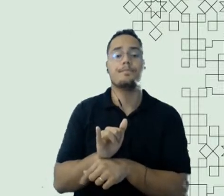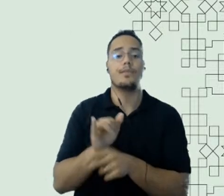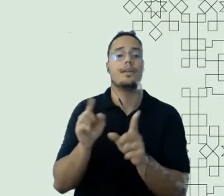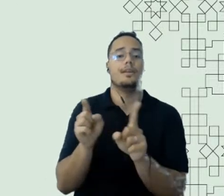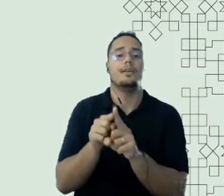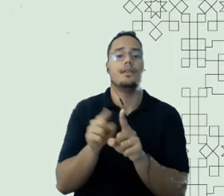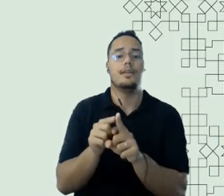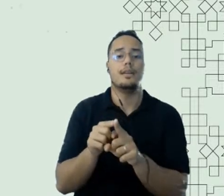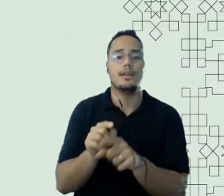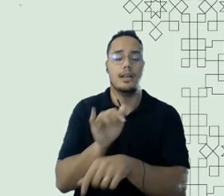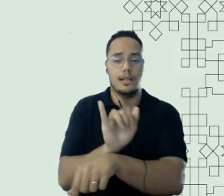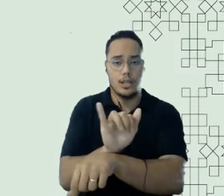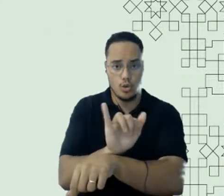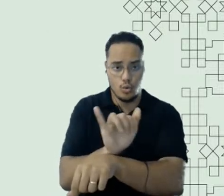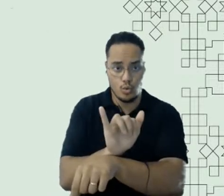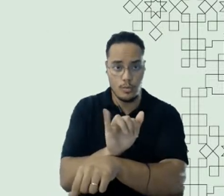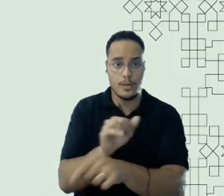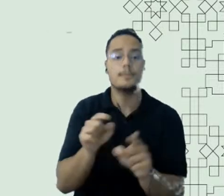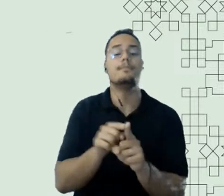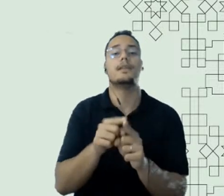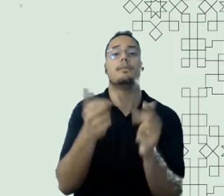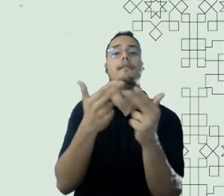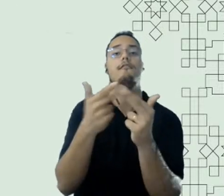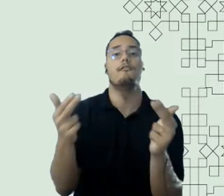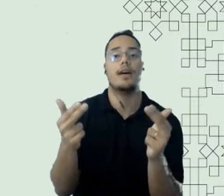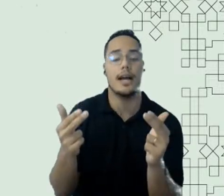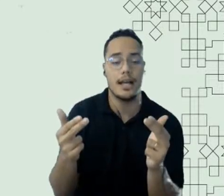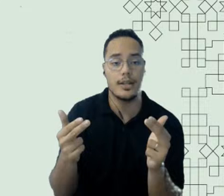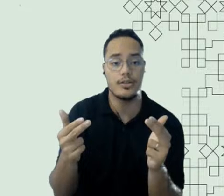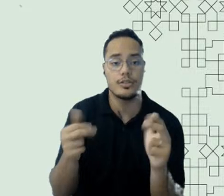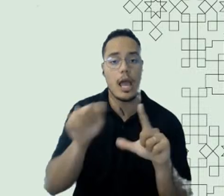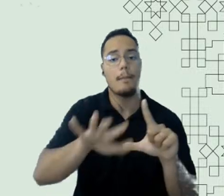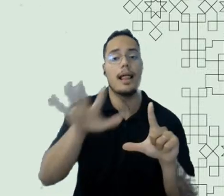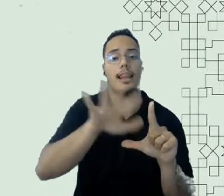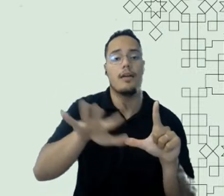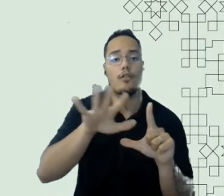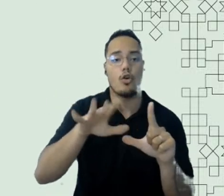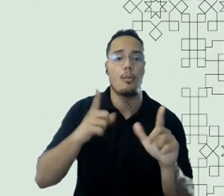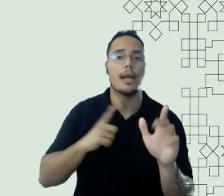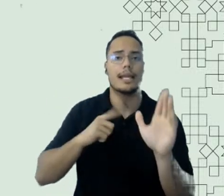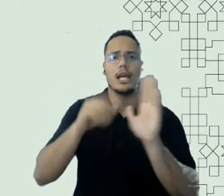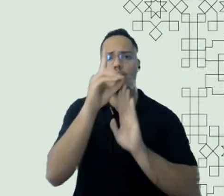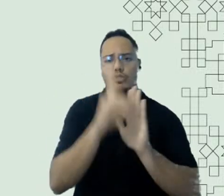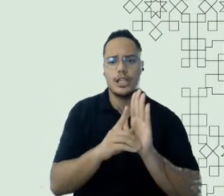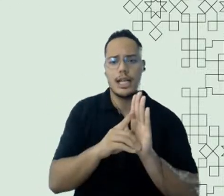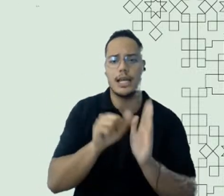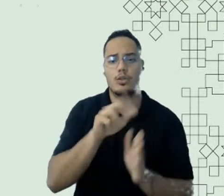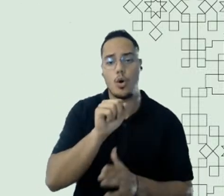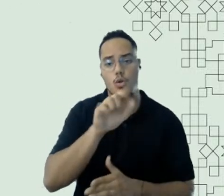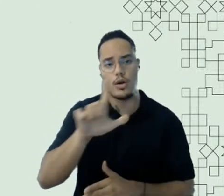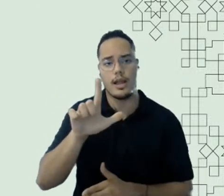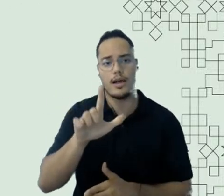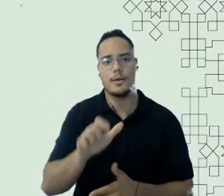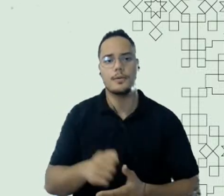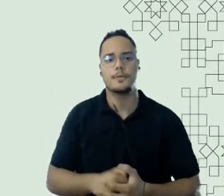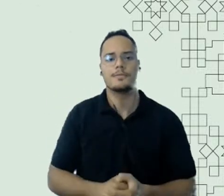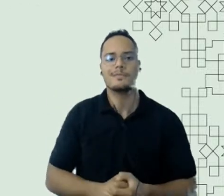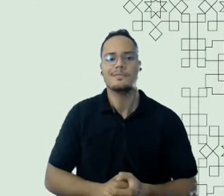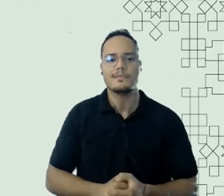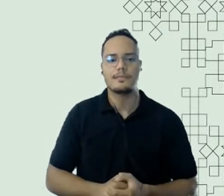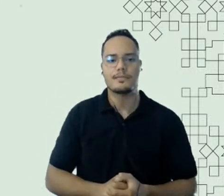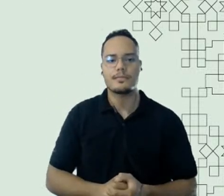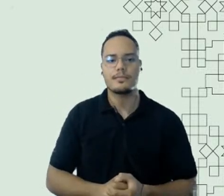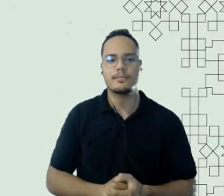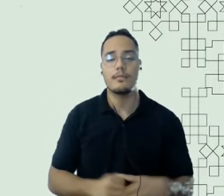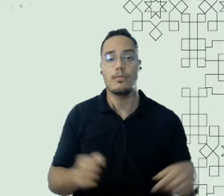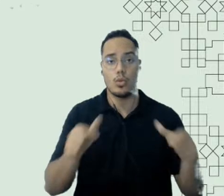of copyrighted works that are uploaded by users. But YouTube is the typical case, of course, and I